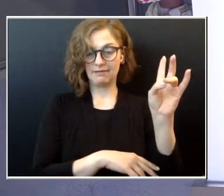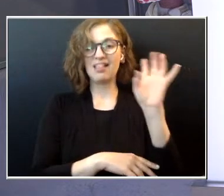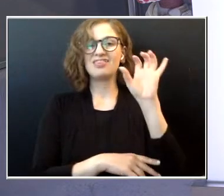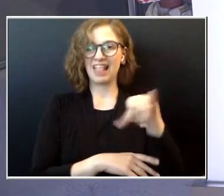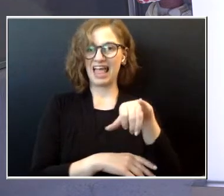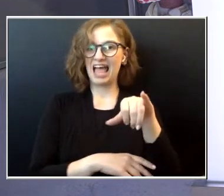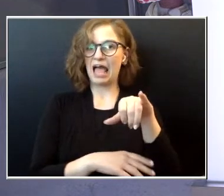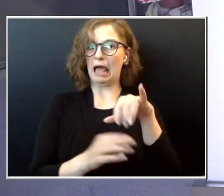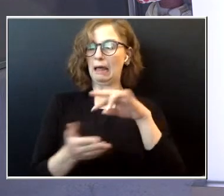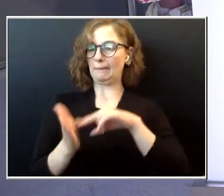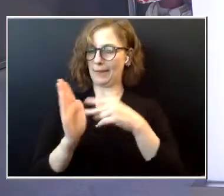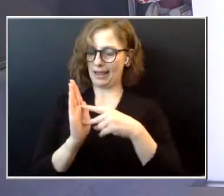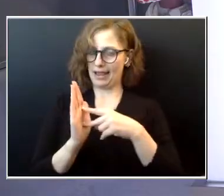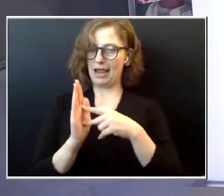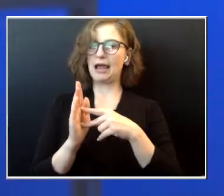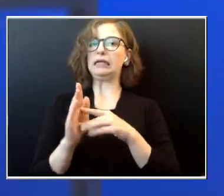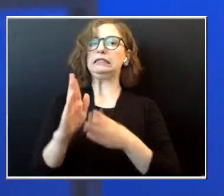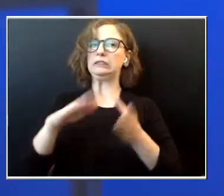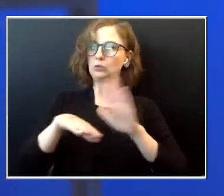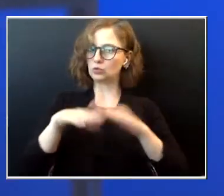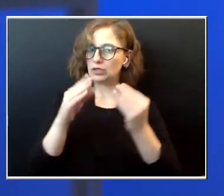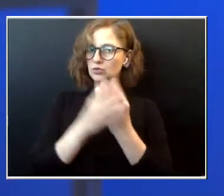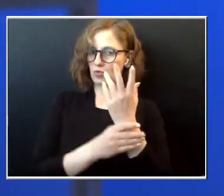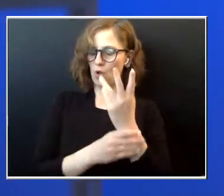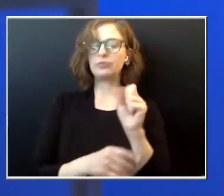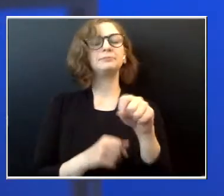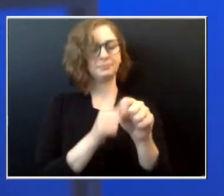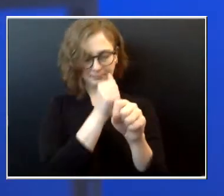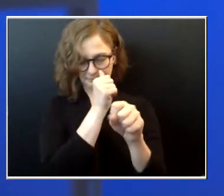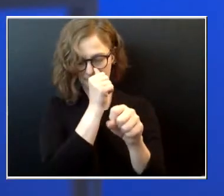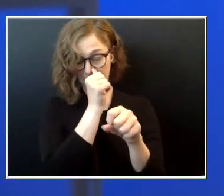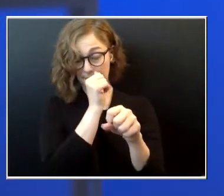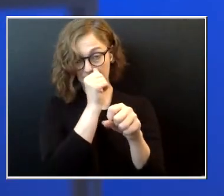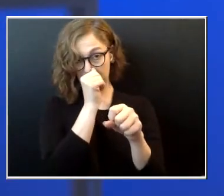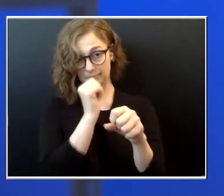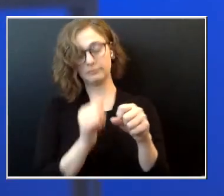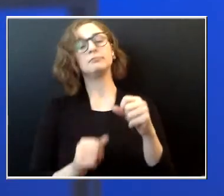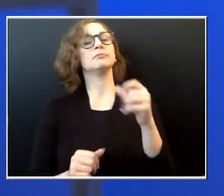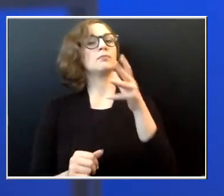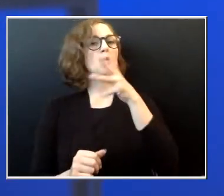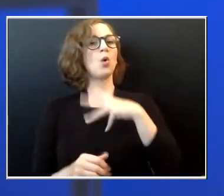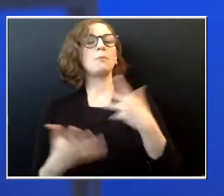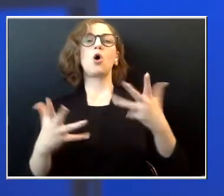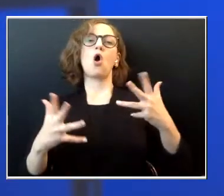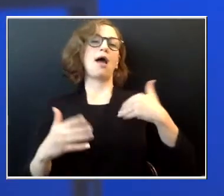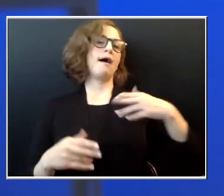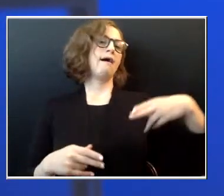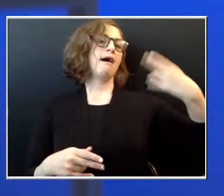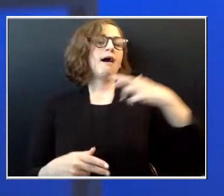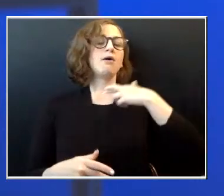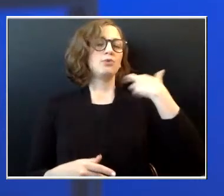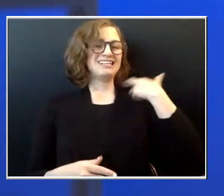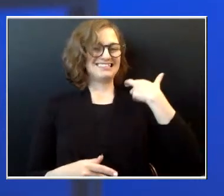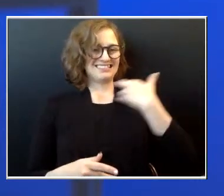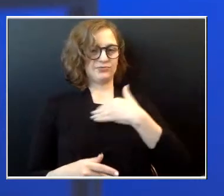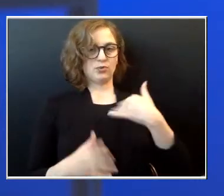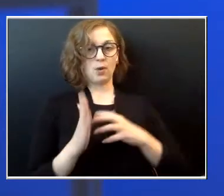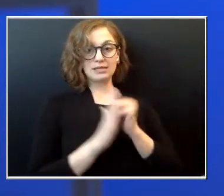growth and rapid growth. That was an indication of increased growth in a woman who is already at high risk for breast cancer. And the fact that that